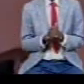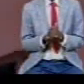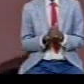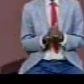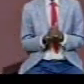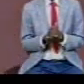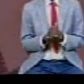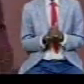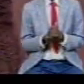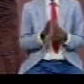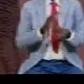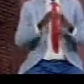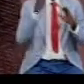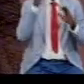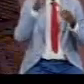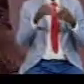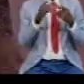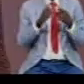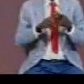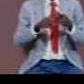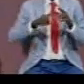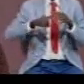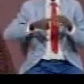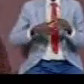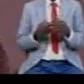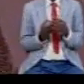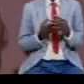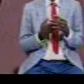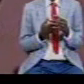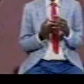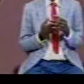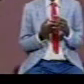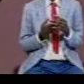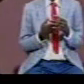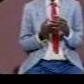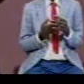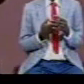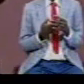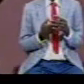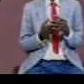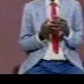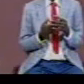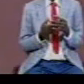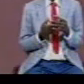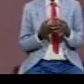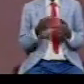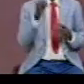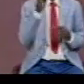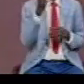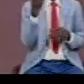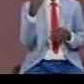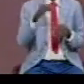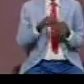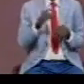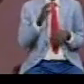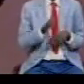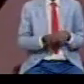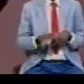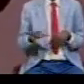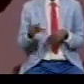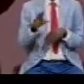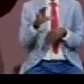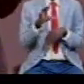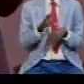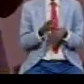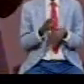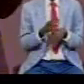I don't know where to start from, but I believe God will put words in my mouth. I was in the children's church before. Let me start like